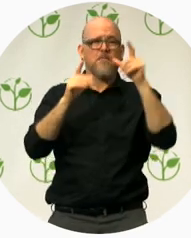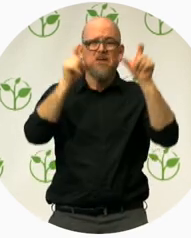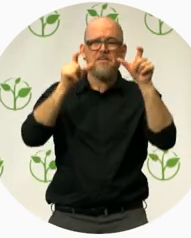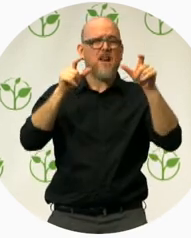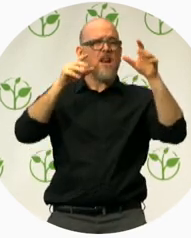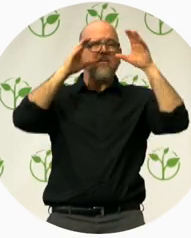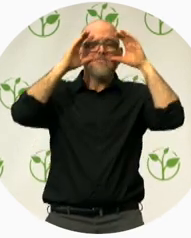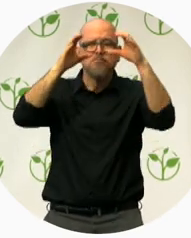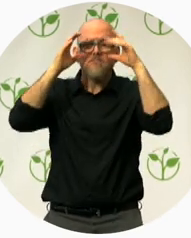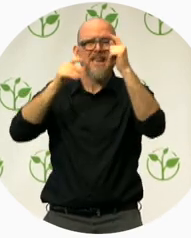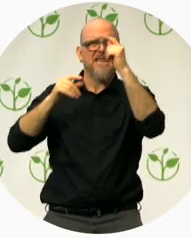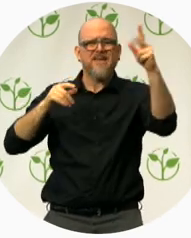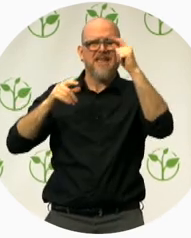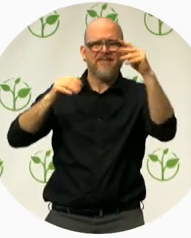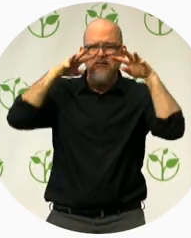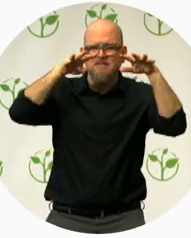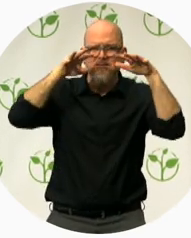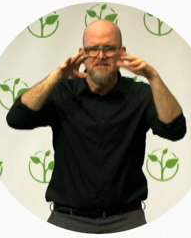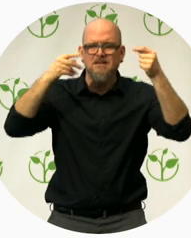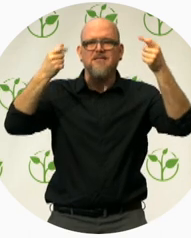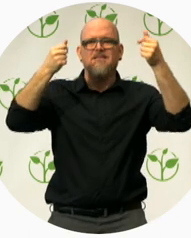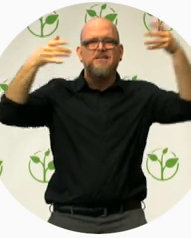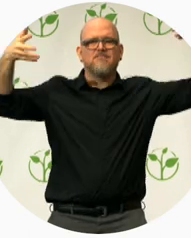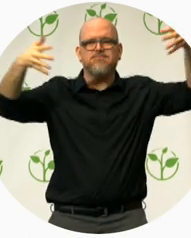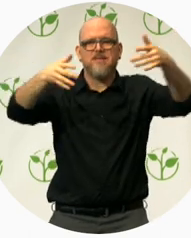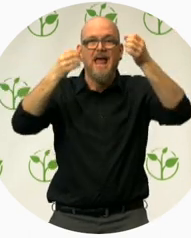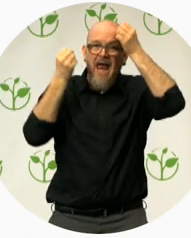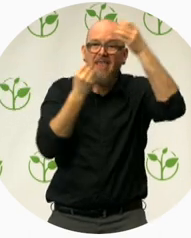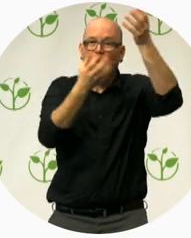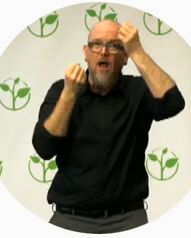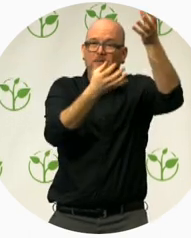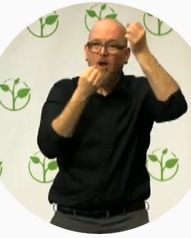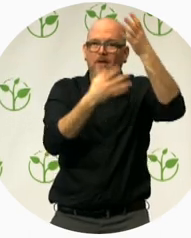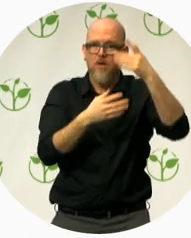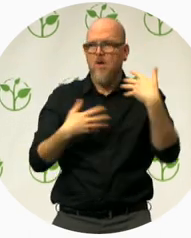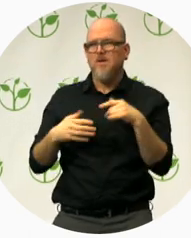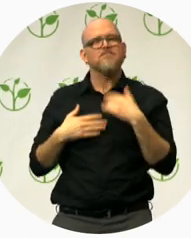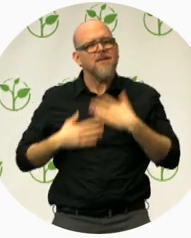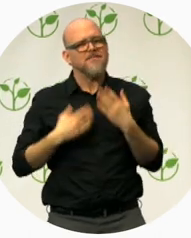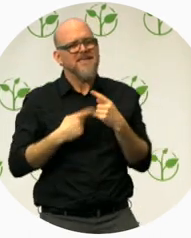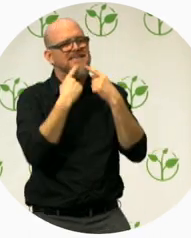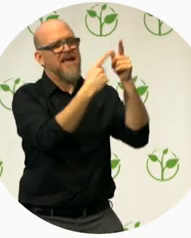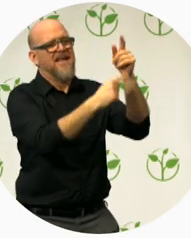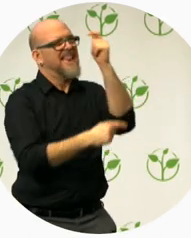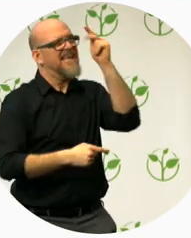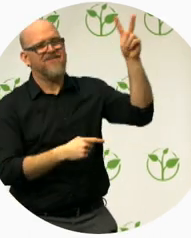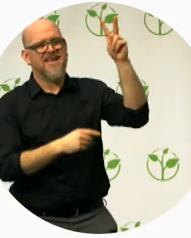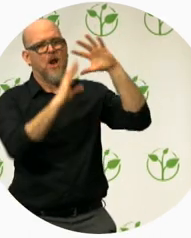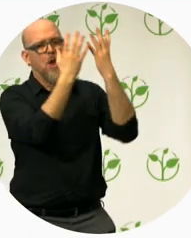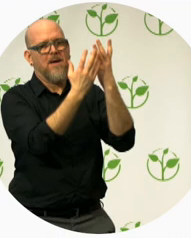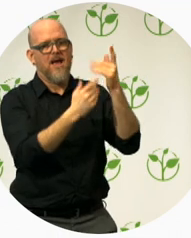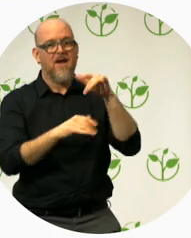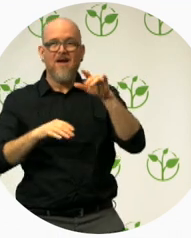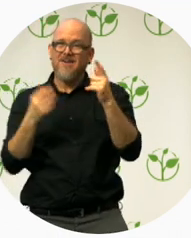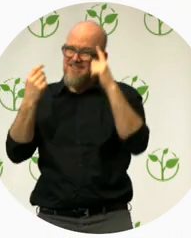Michael, for inviting me. Let's see if we can plan to show the video of the car during the next days. We will find a